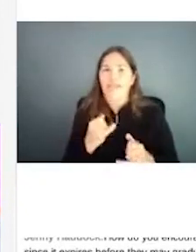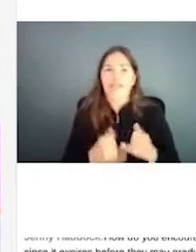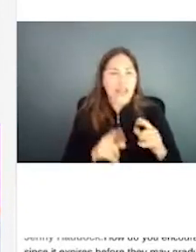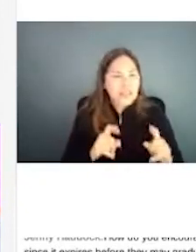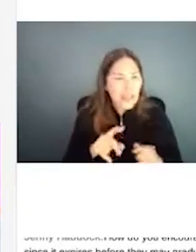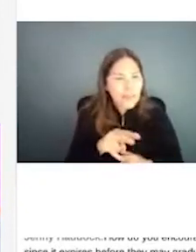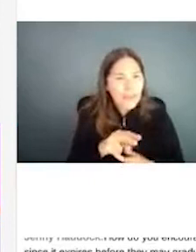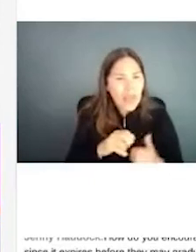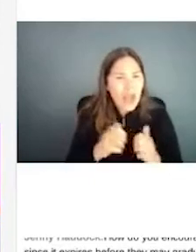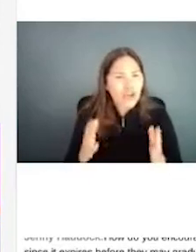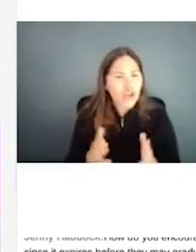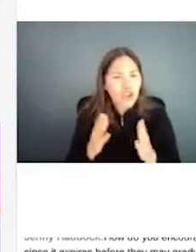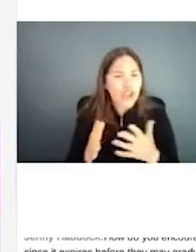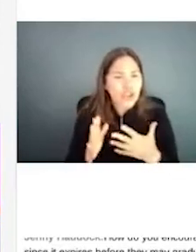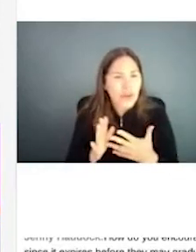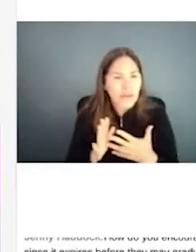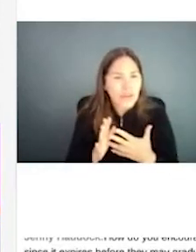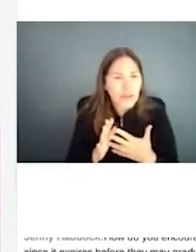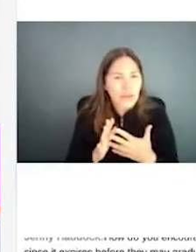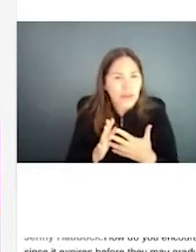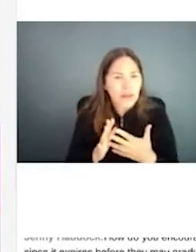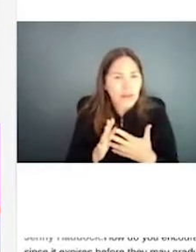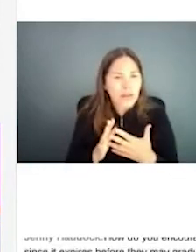encourage freshmen?